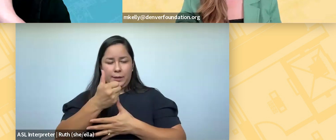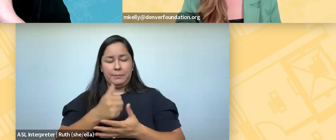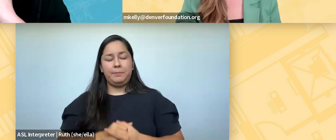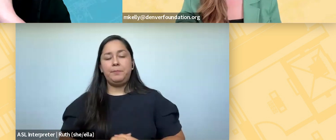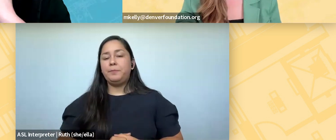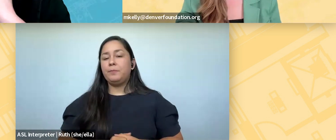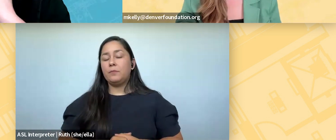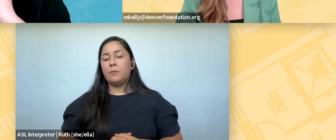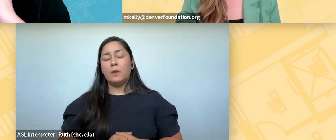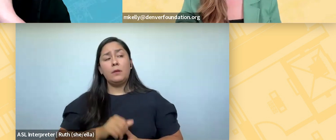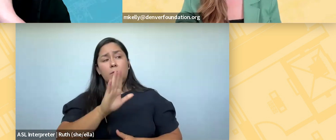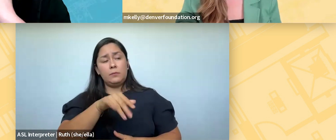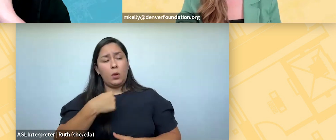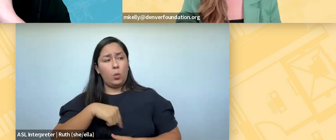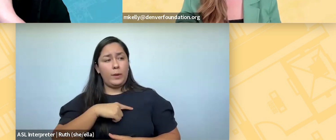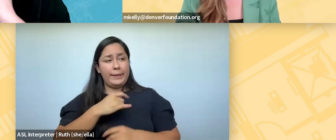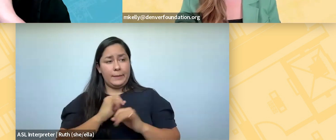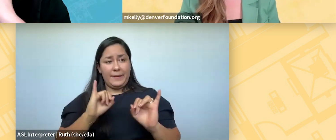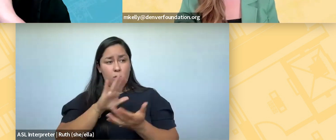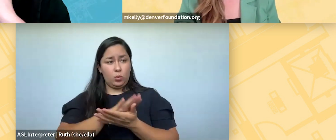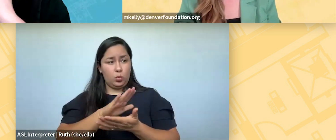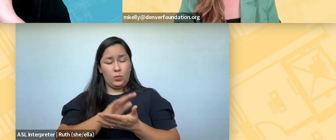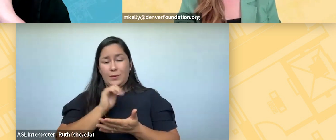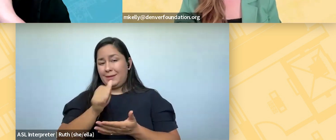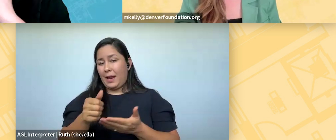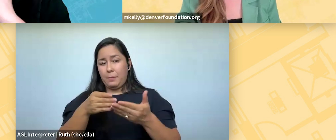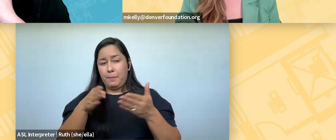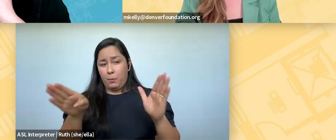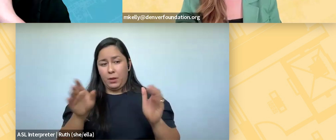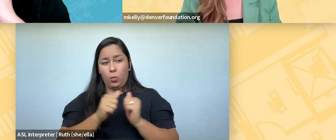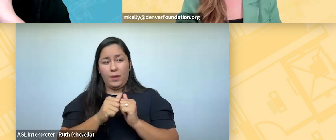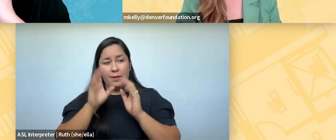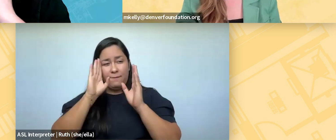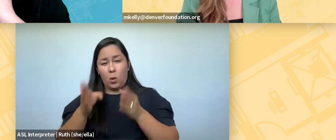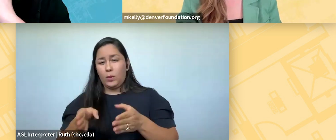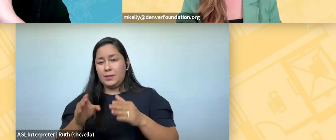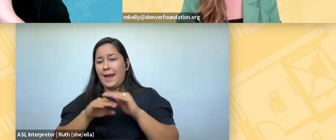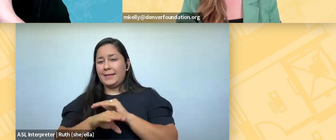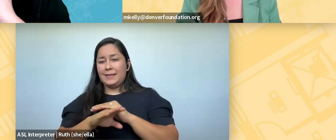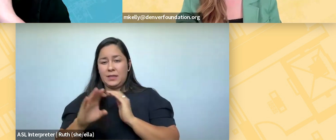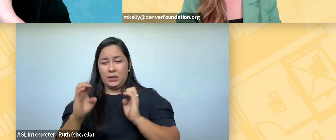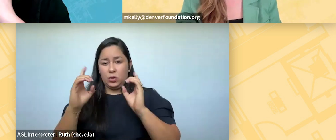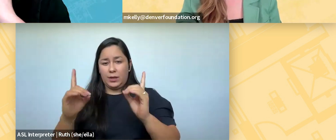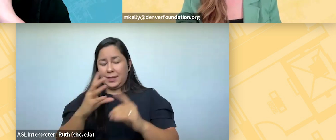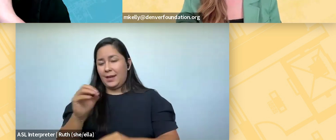one says, we are an independent school, non-public, with a sole focus on access to education and